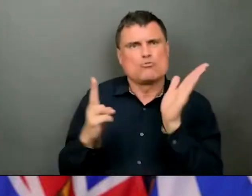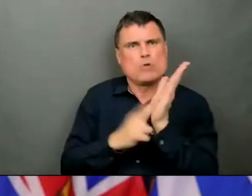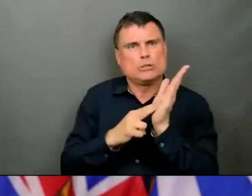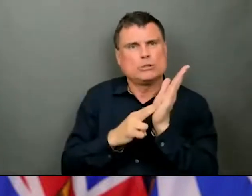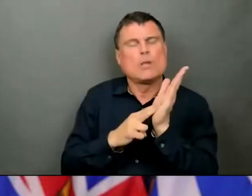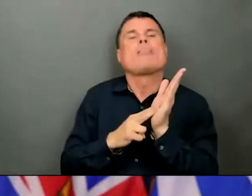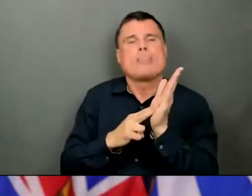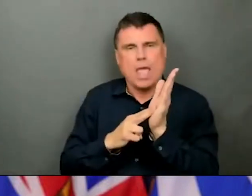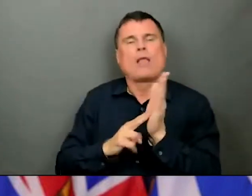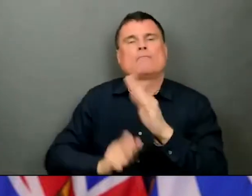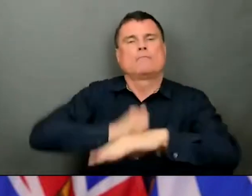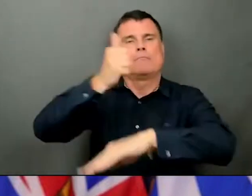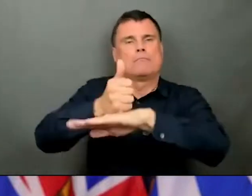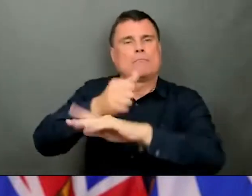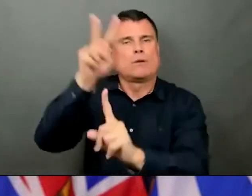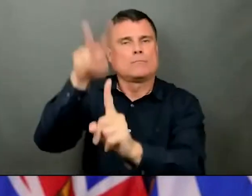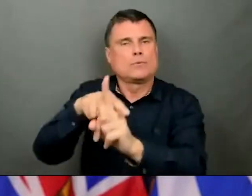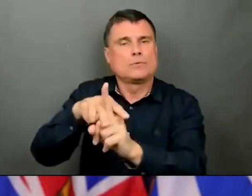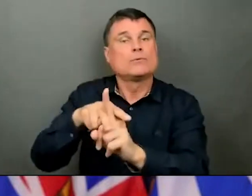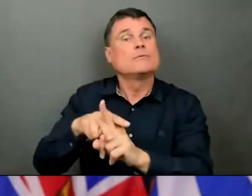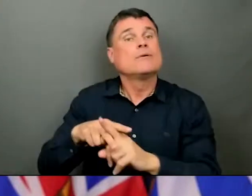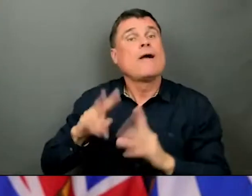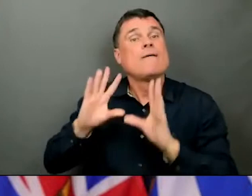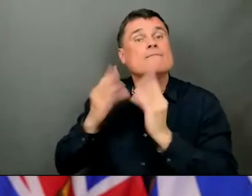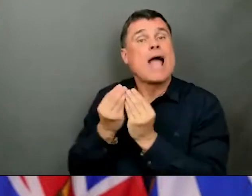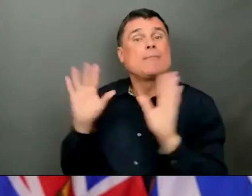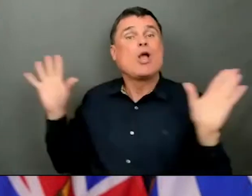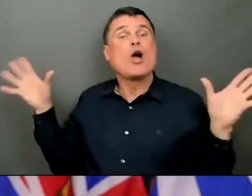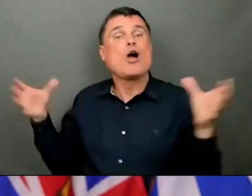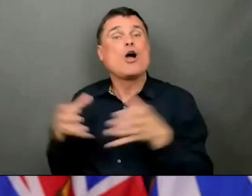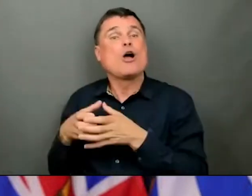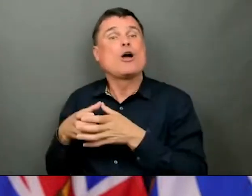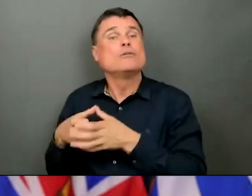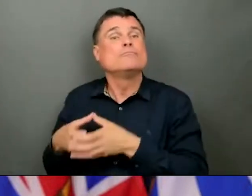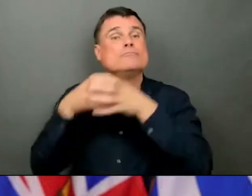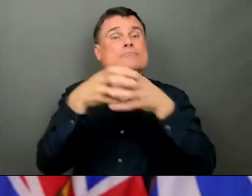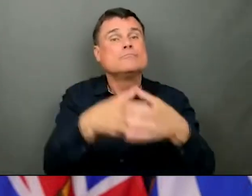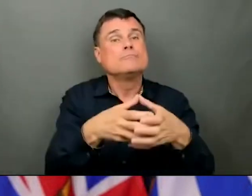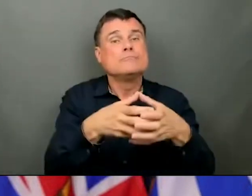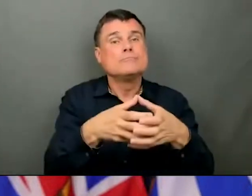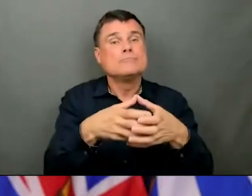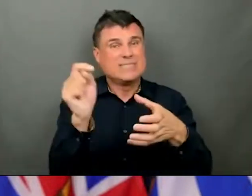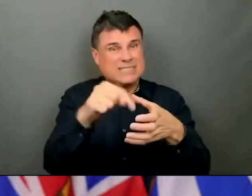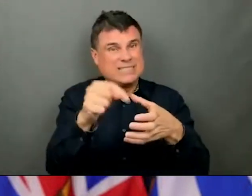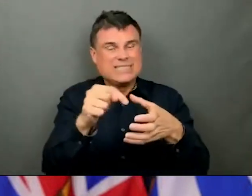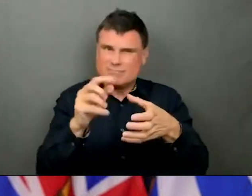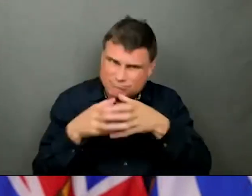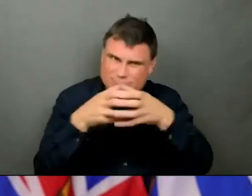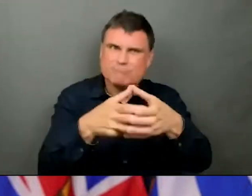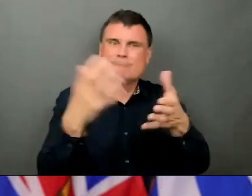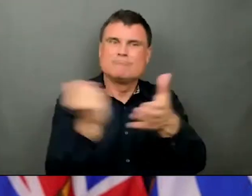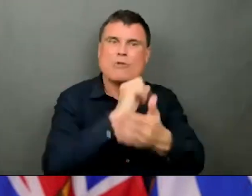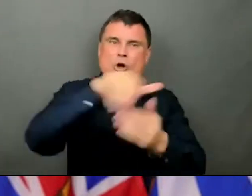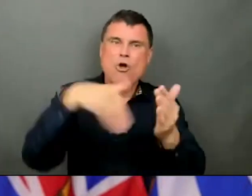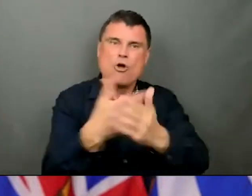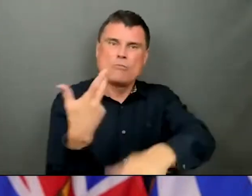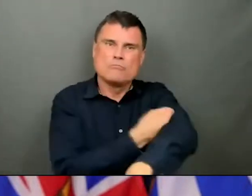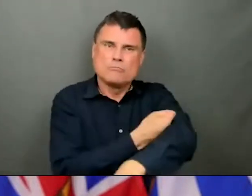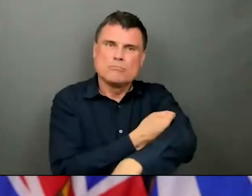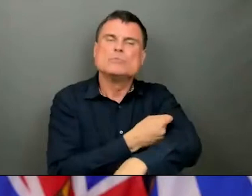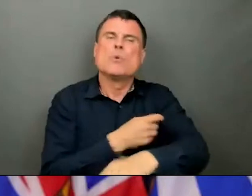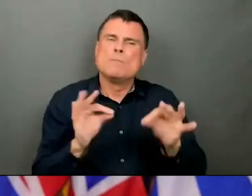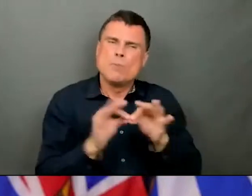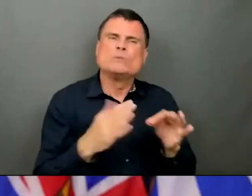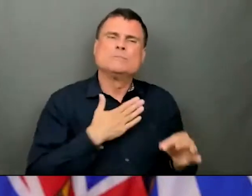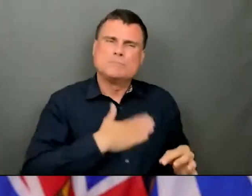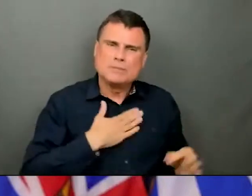go as families. All the adults and families can go. It's critically important that to register, though, because whether you're in